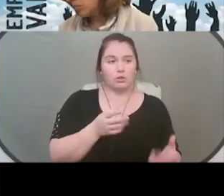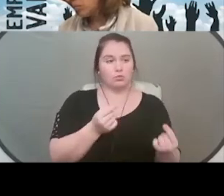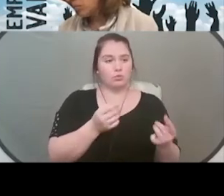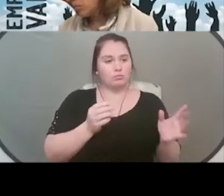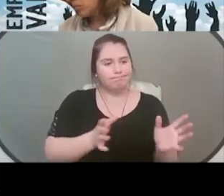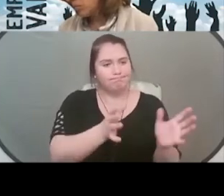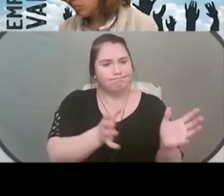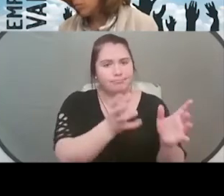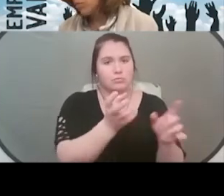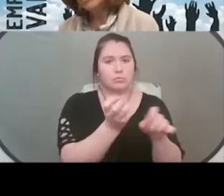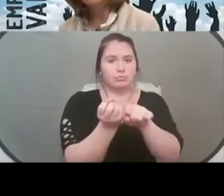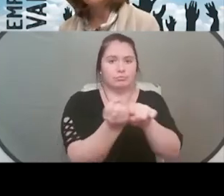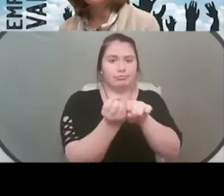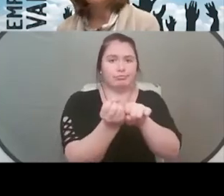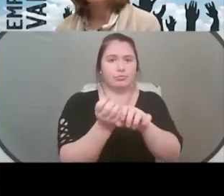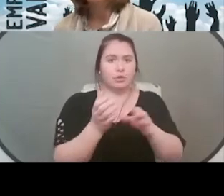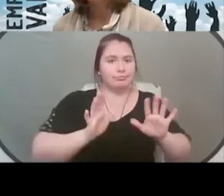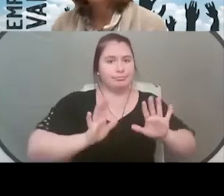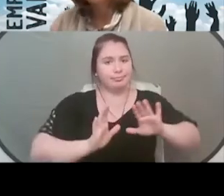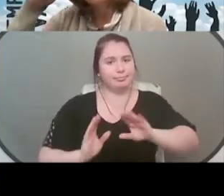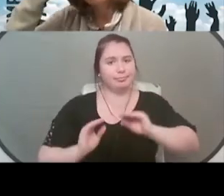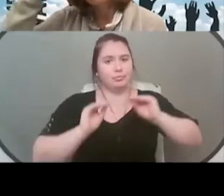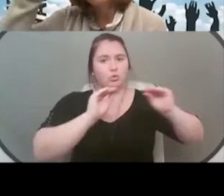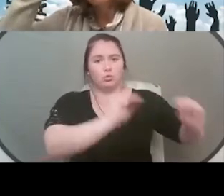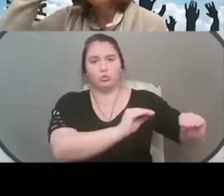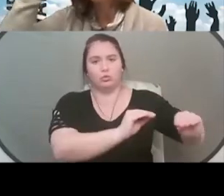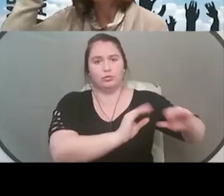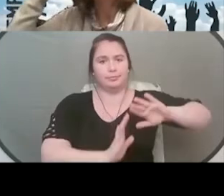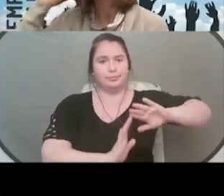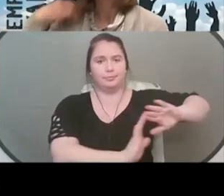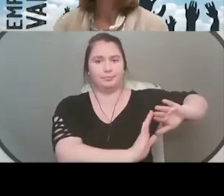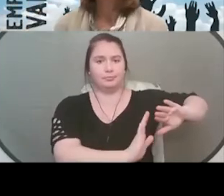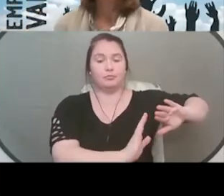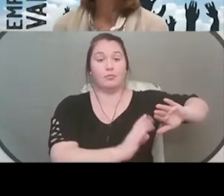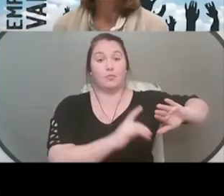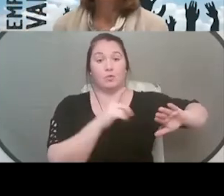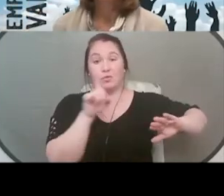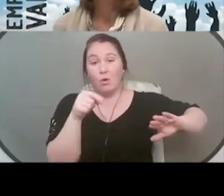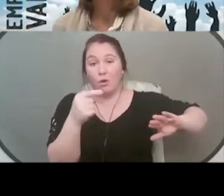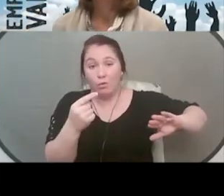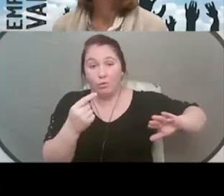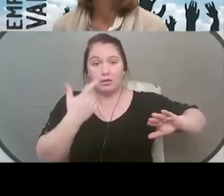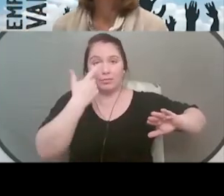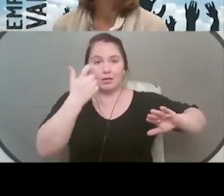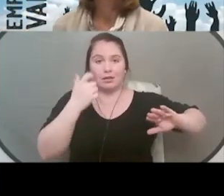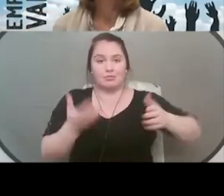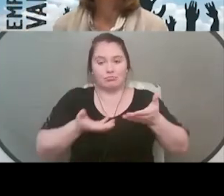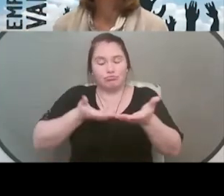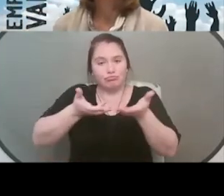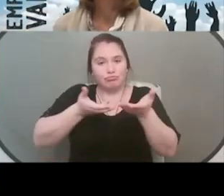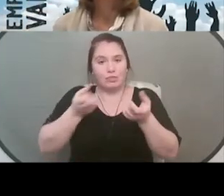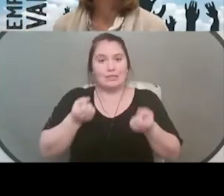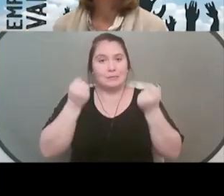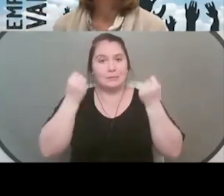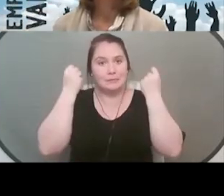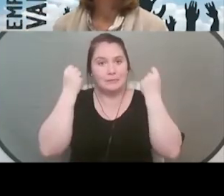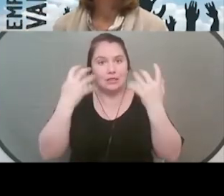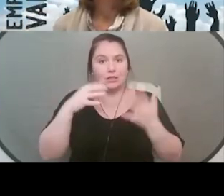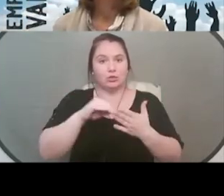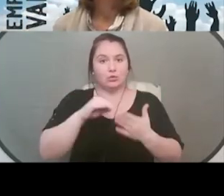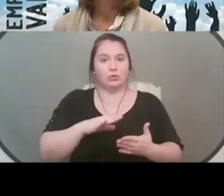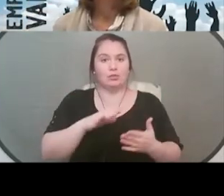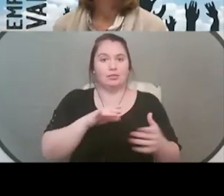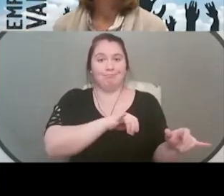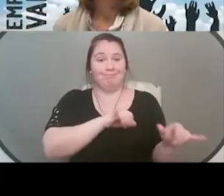and softball over was just because they didn't serve as many kids as the